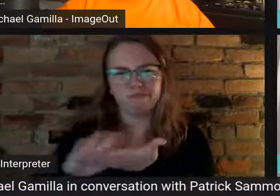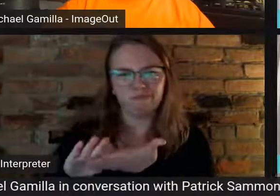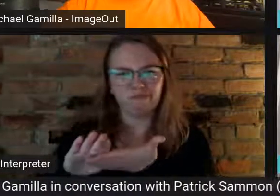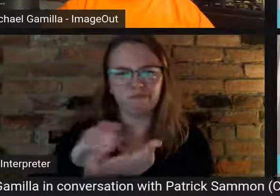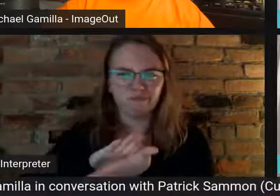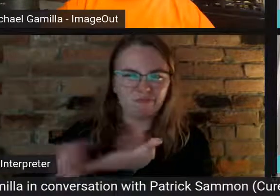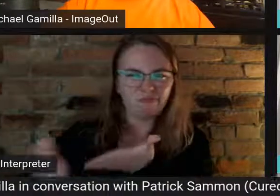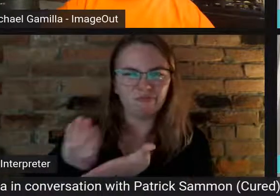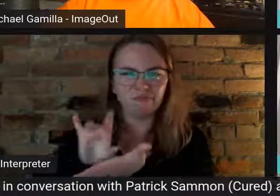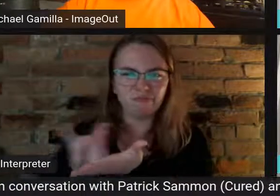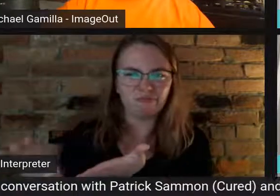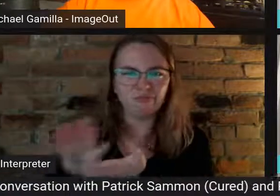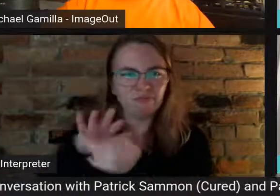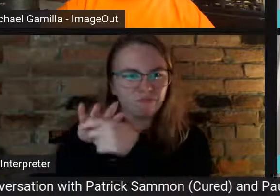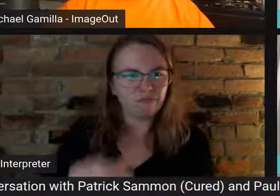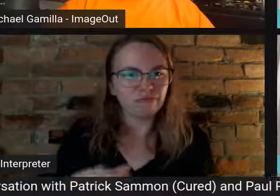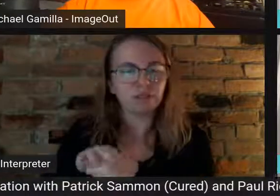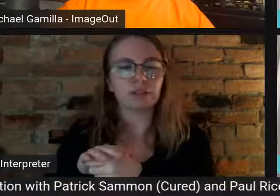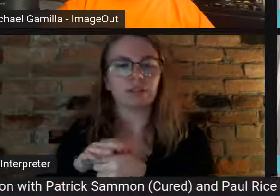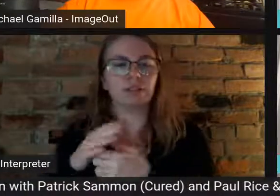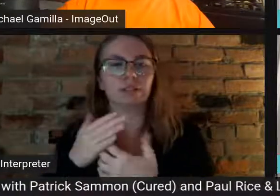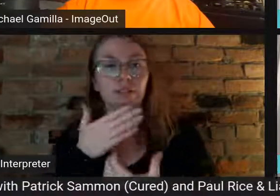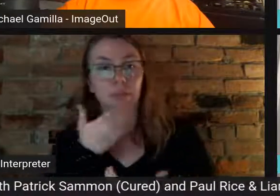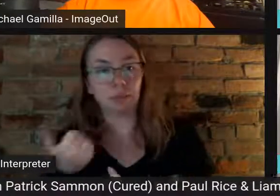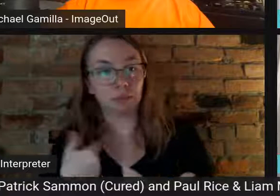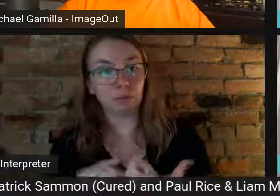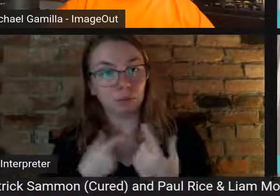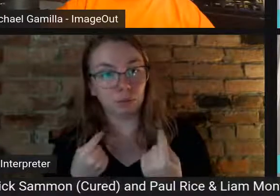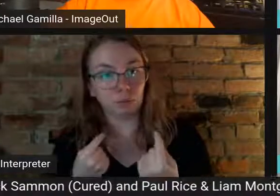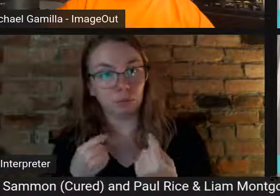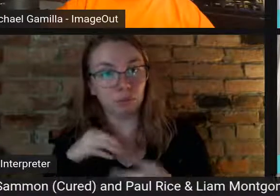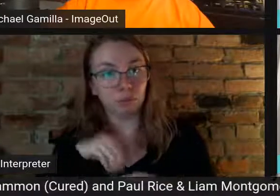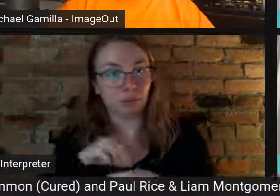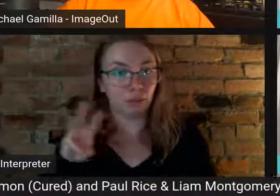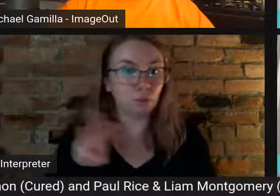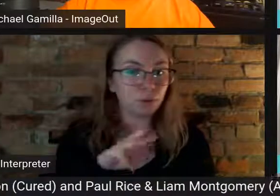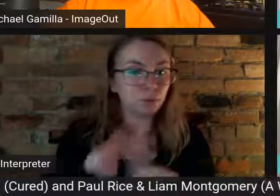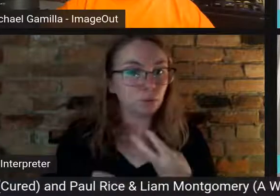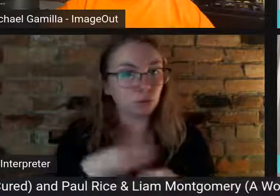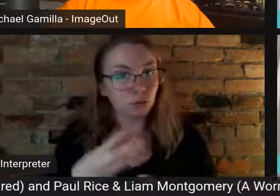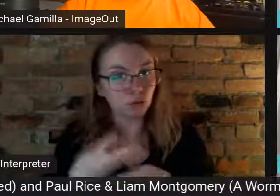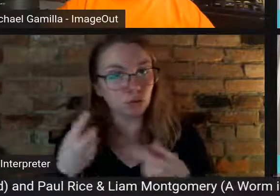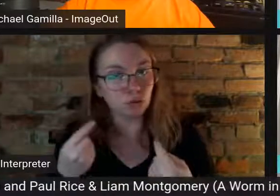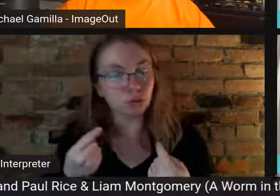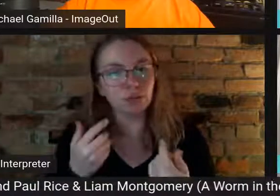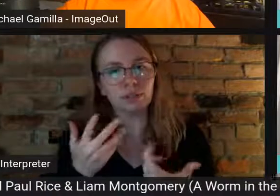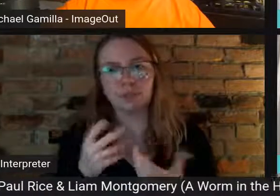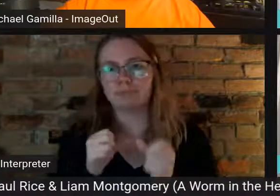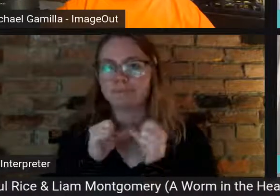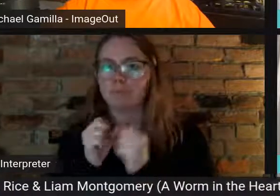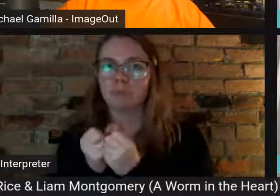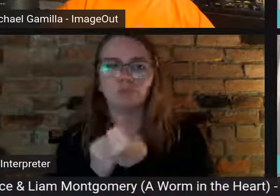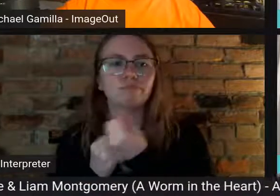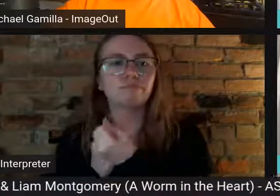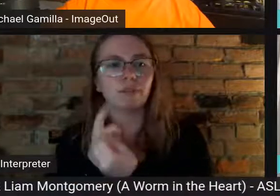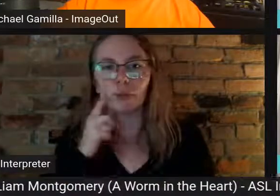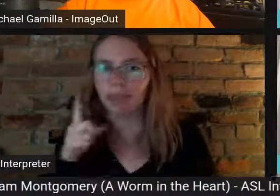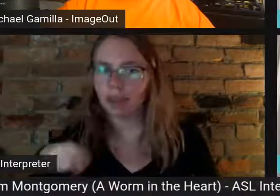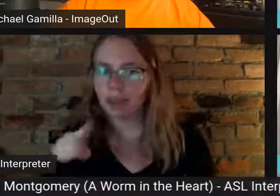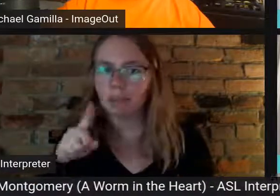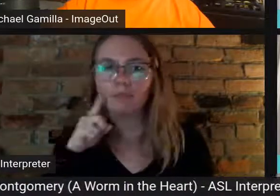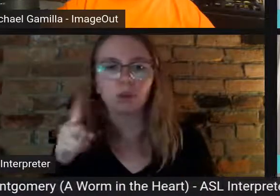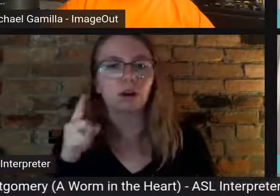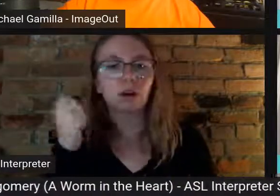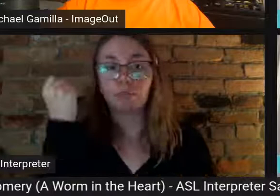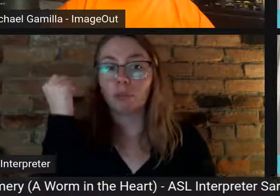the West is to continuously, even if it takes effort, is to continuously show up for them at protests,